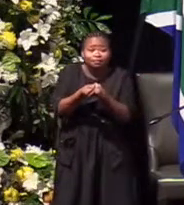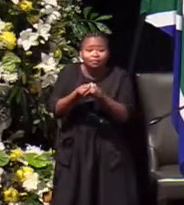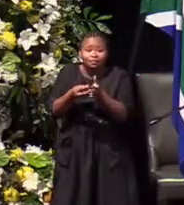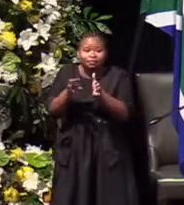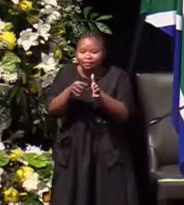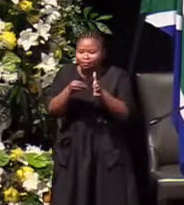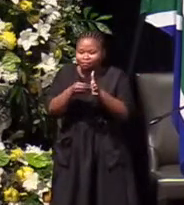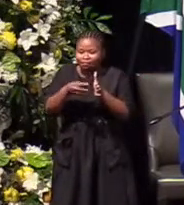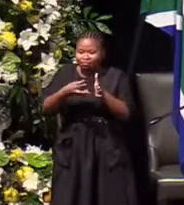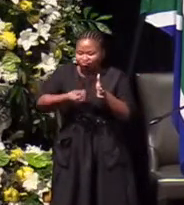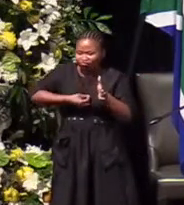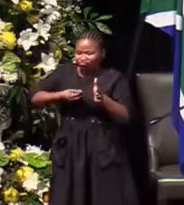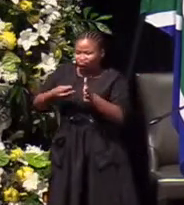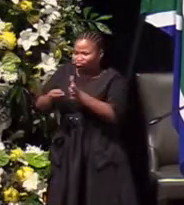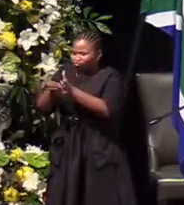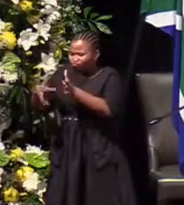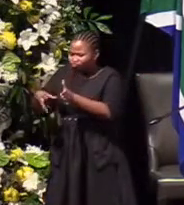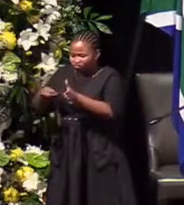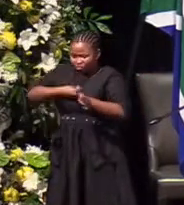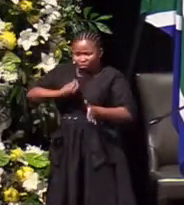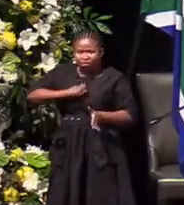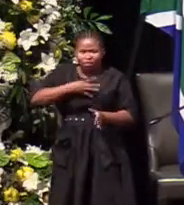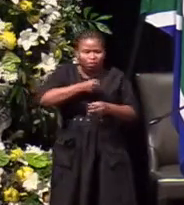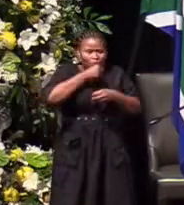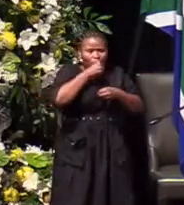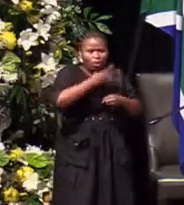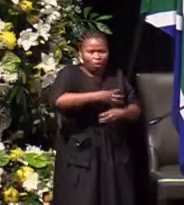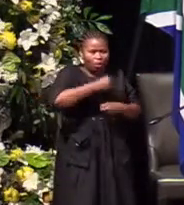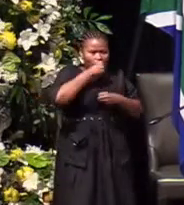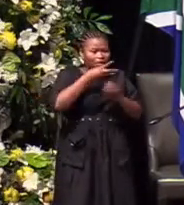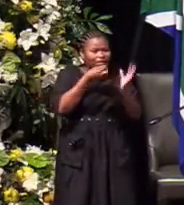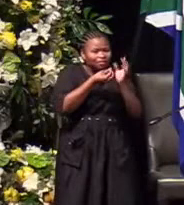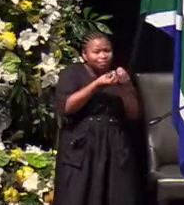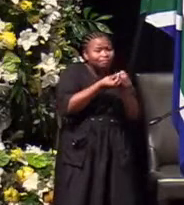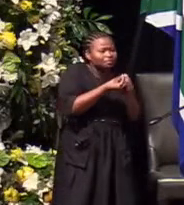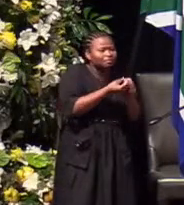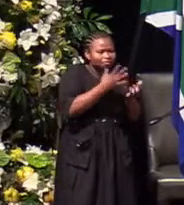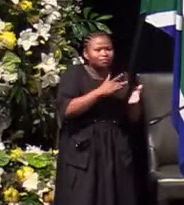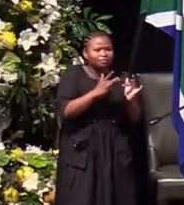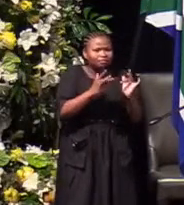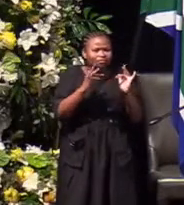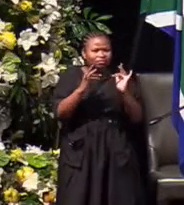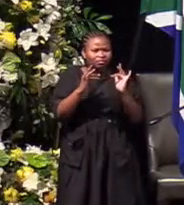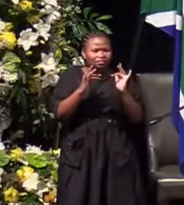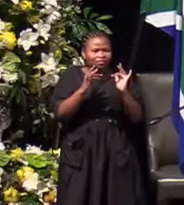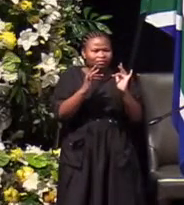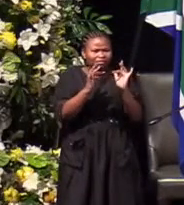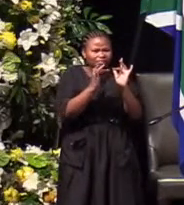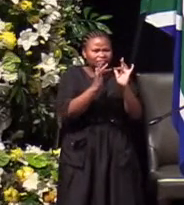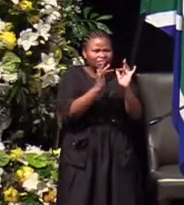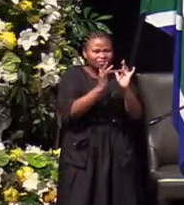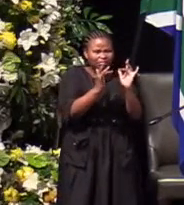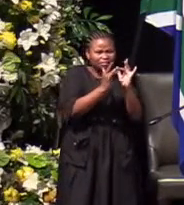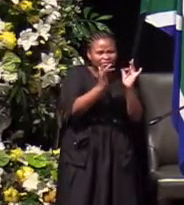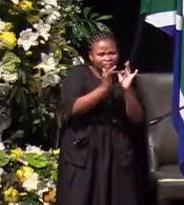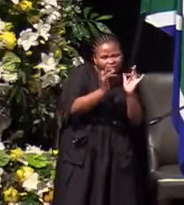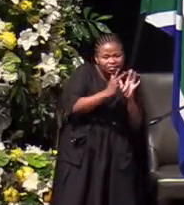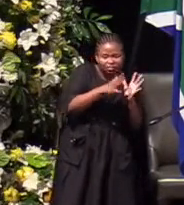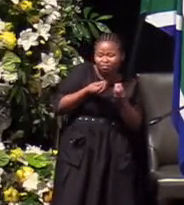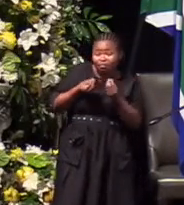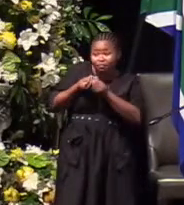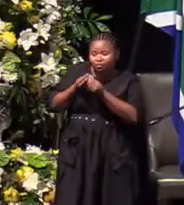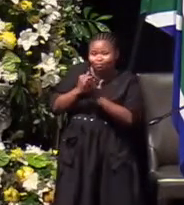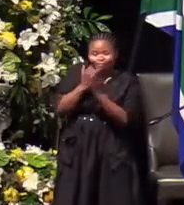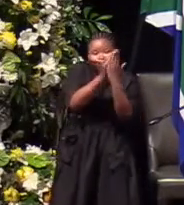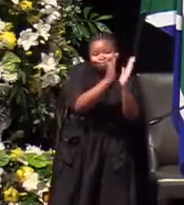very bubbly all the time they could be consuming content and this content should be digitized to be quite honest so those are just my